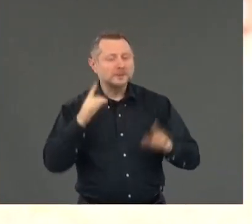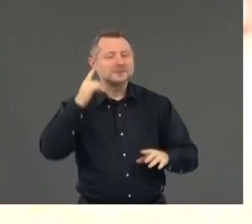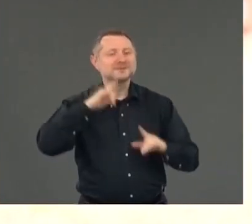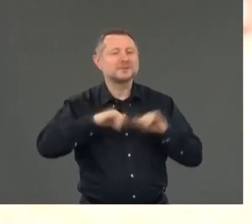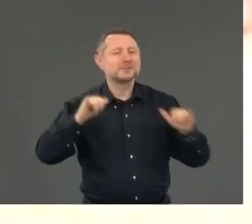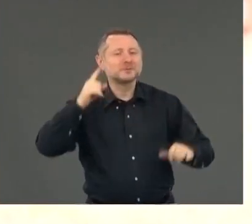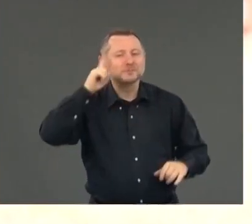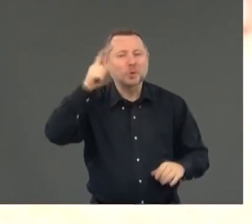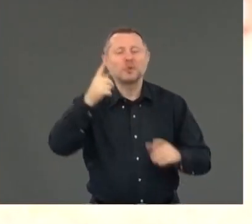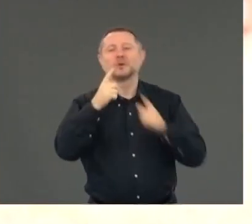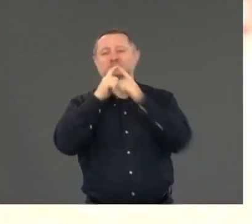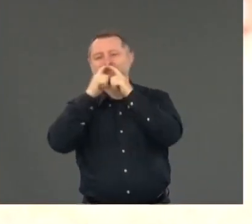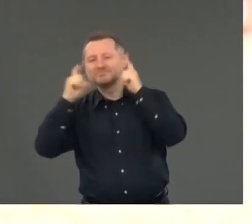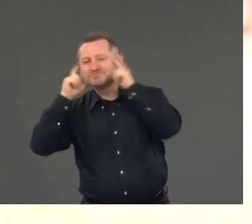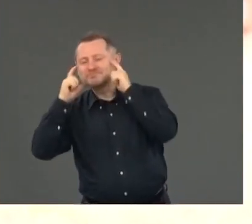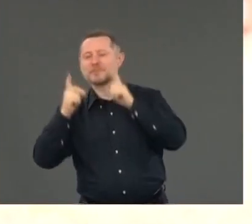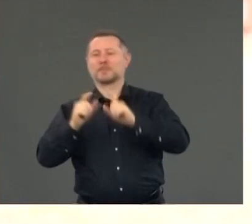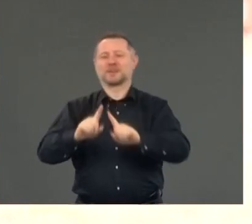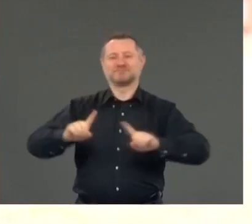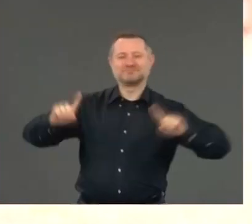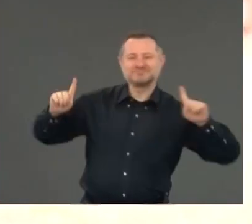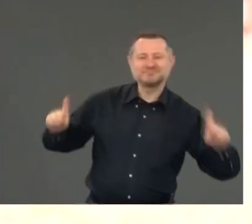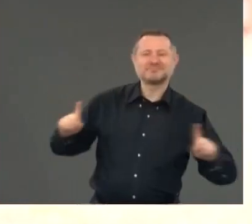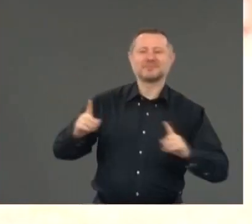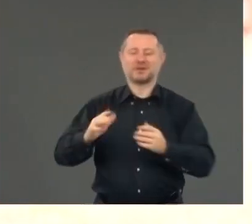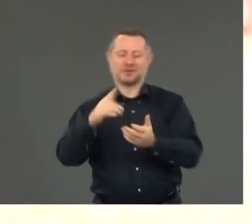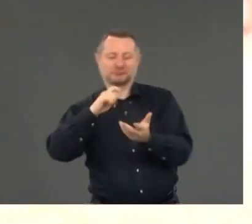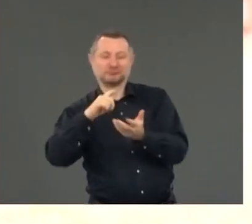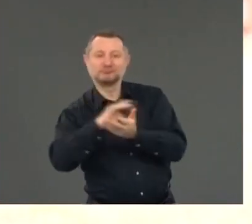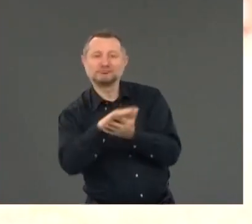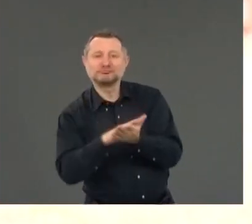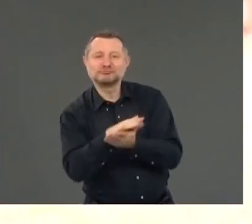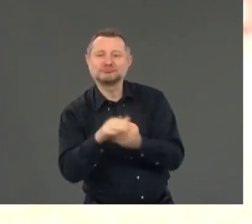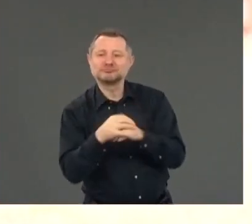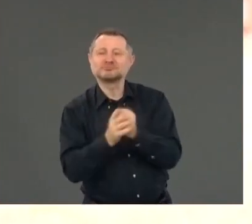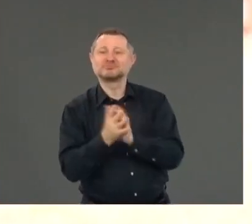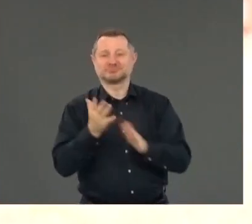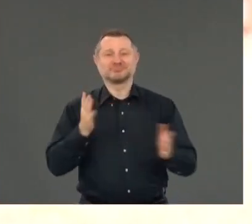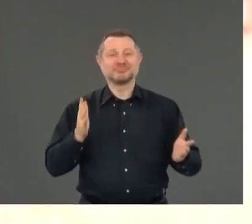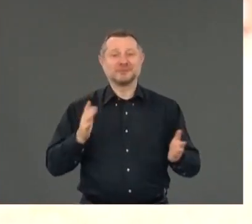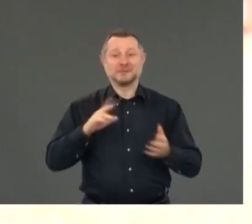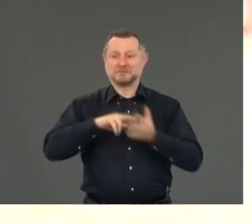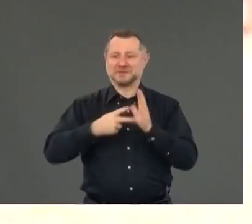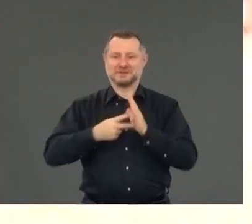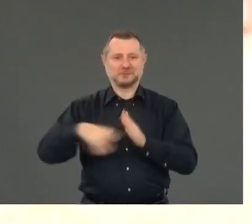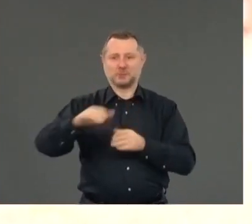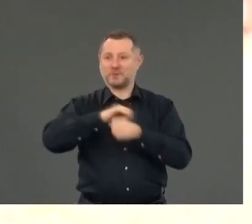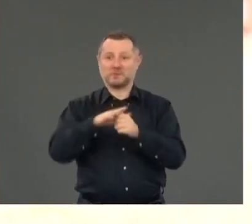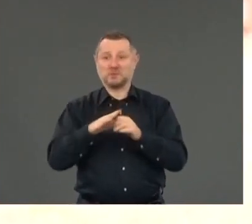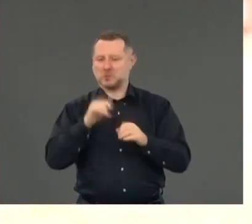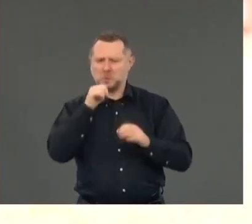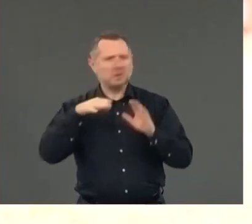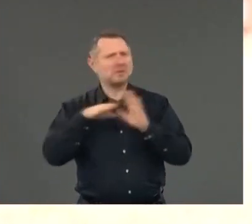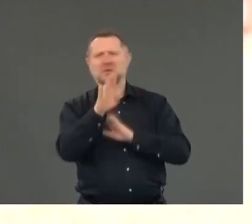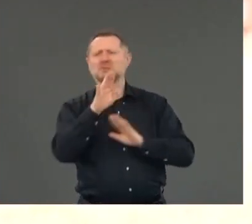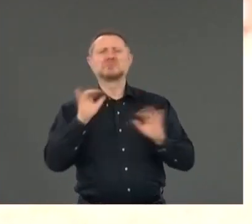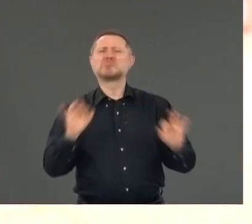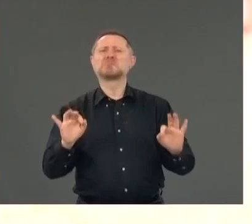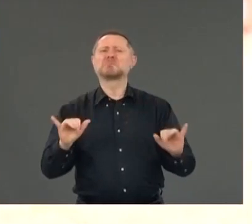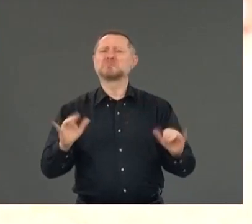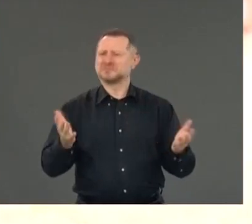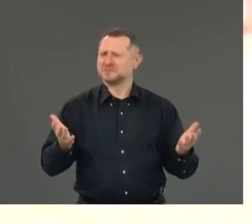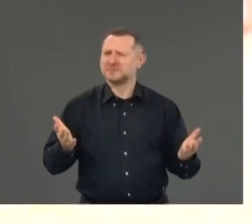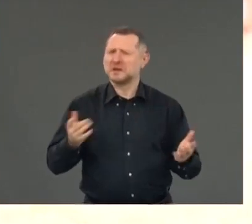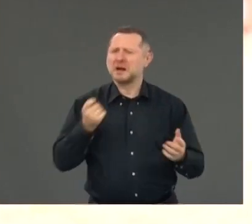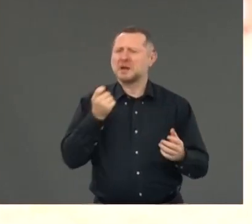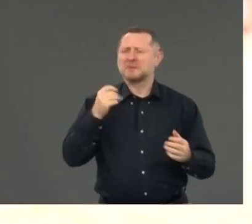PPE. They're staying away from each other. They're using the hand sanitizer. And the virus infection rate doesn't go up, or it goes up a little